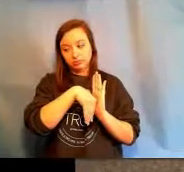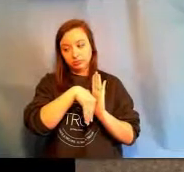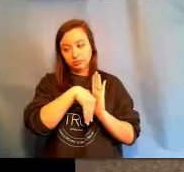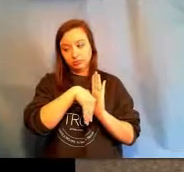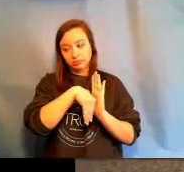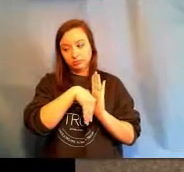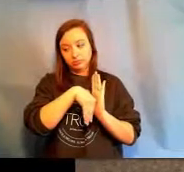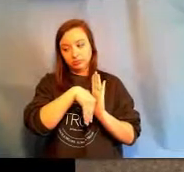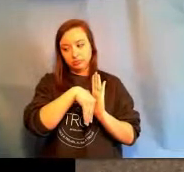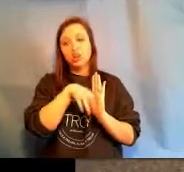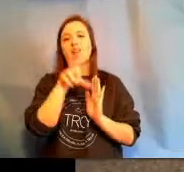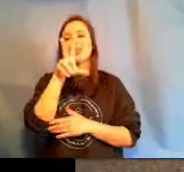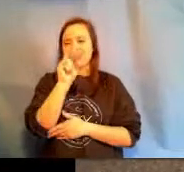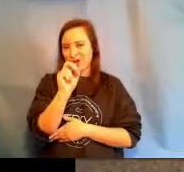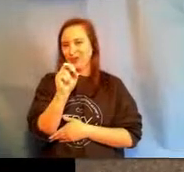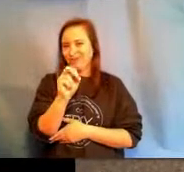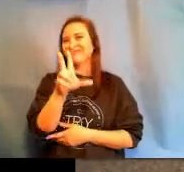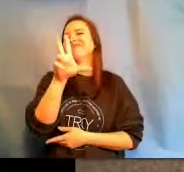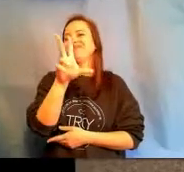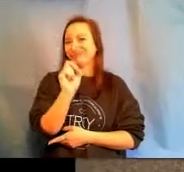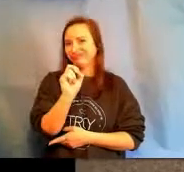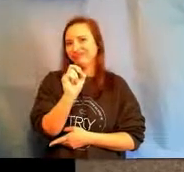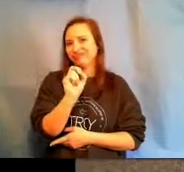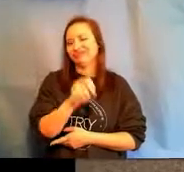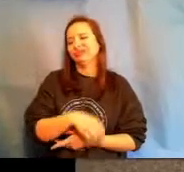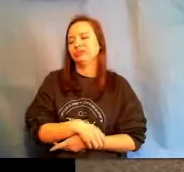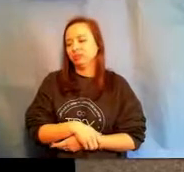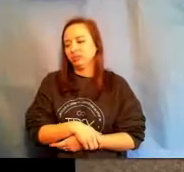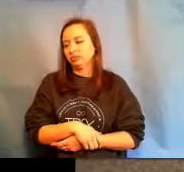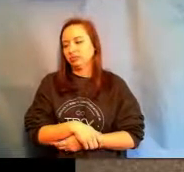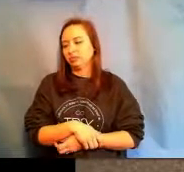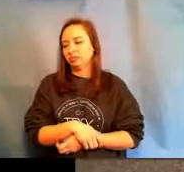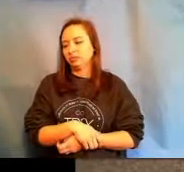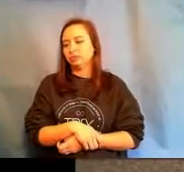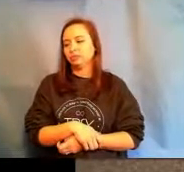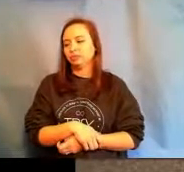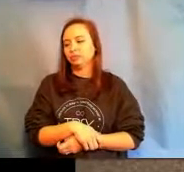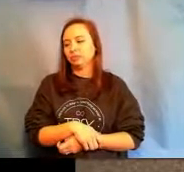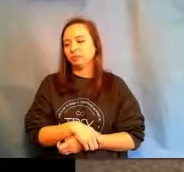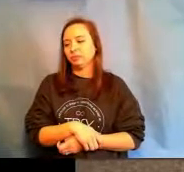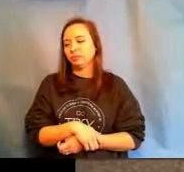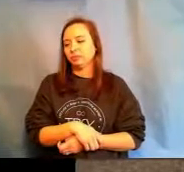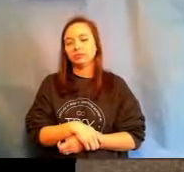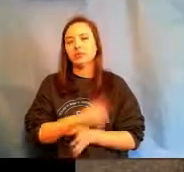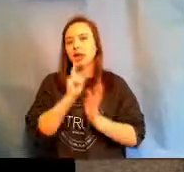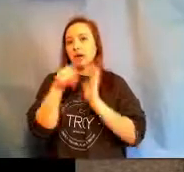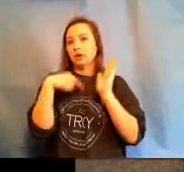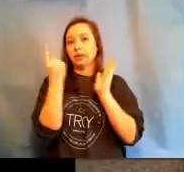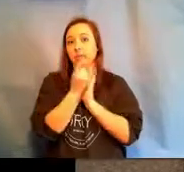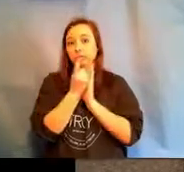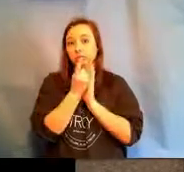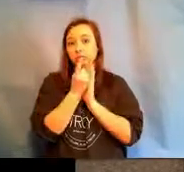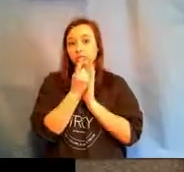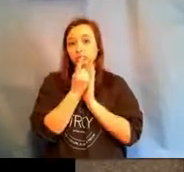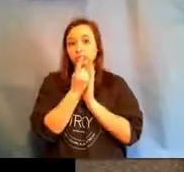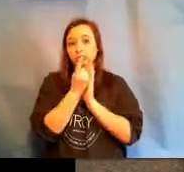it's pointing at the 6, our minutes are 30. Half an hour. And our minute or our hour hand